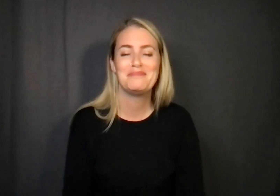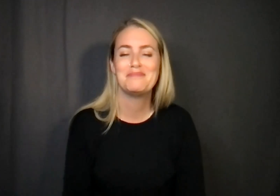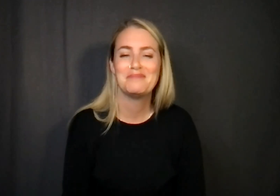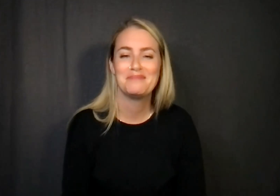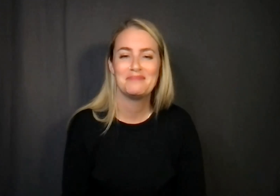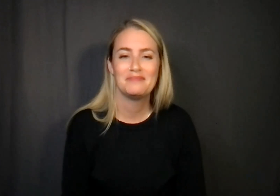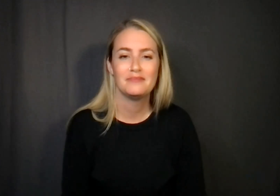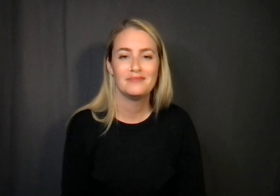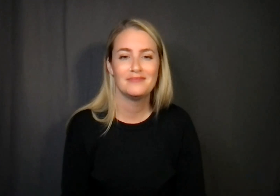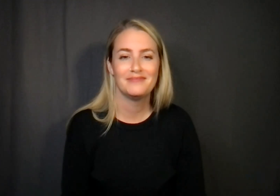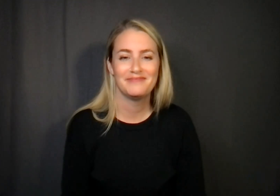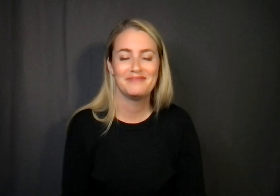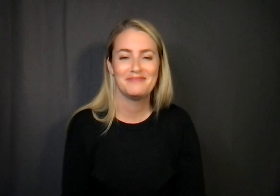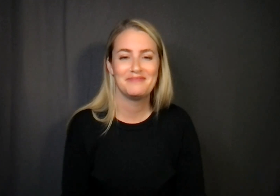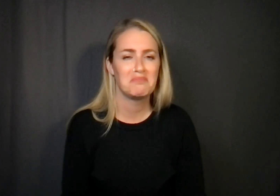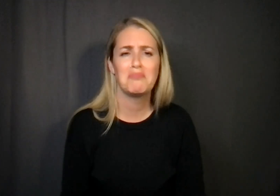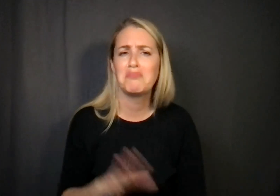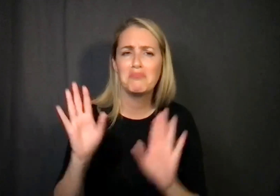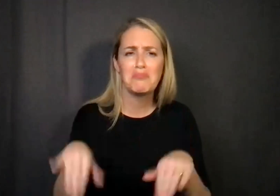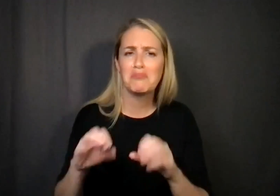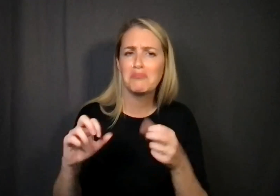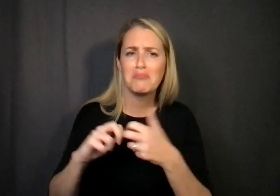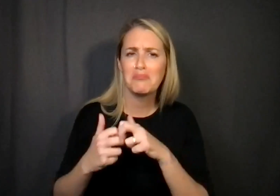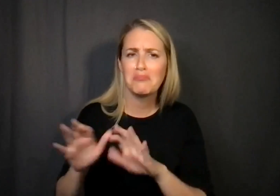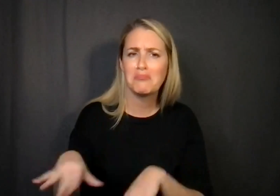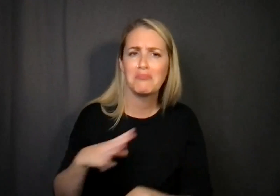en el chat de nuevo. No problem.